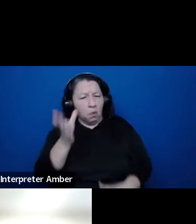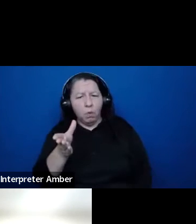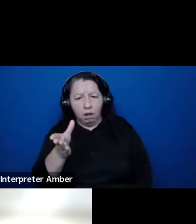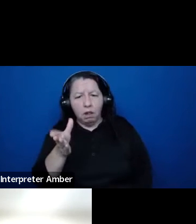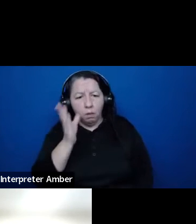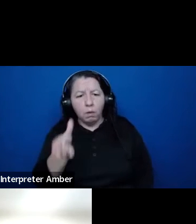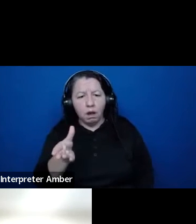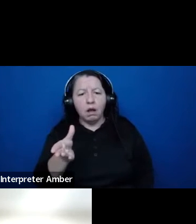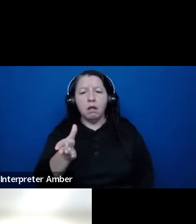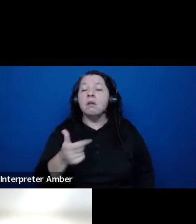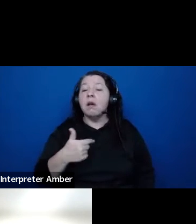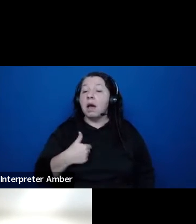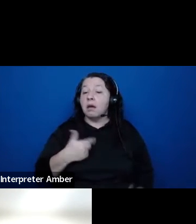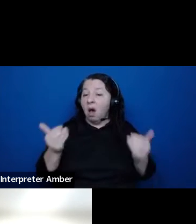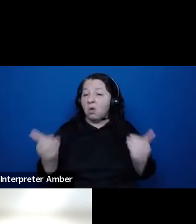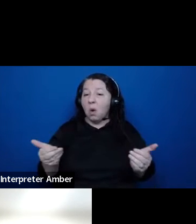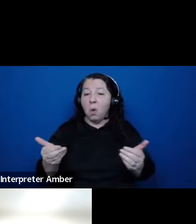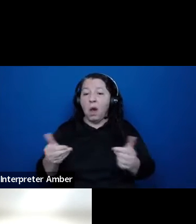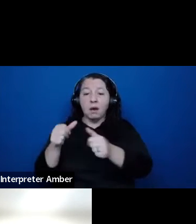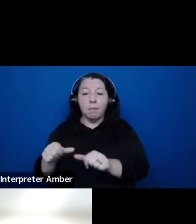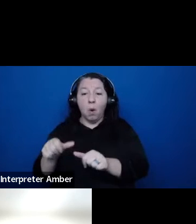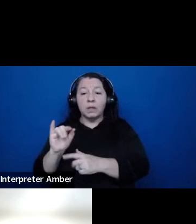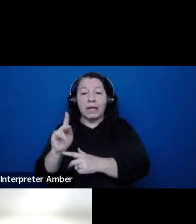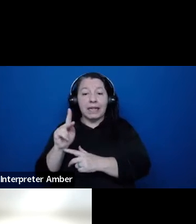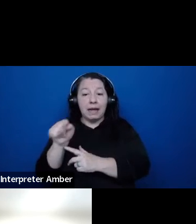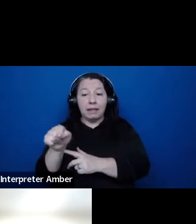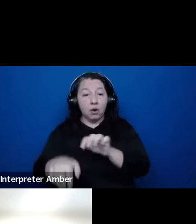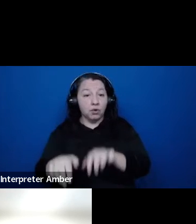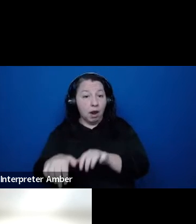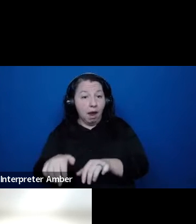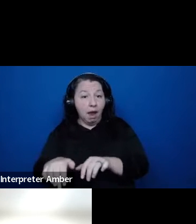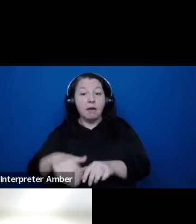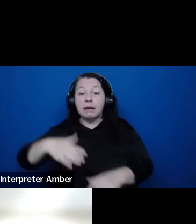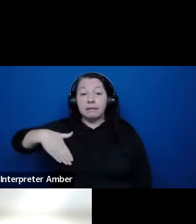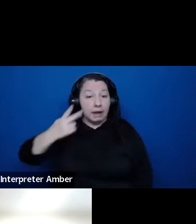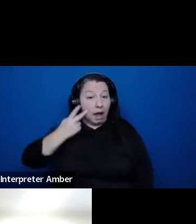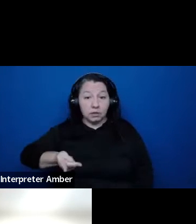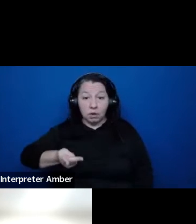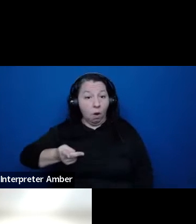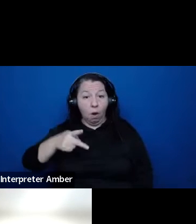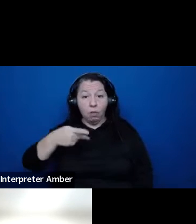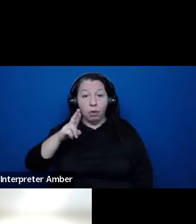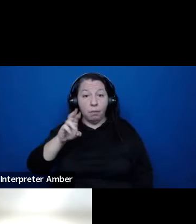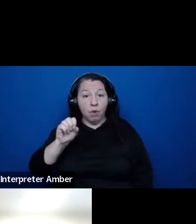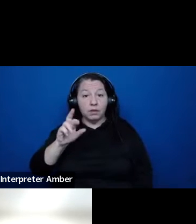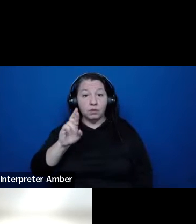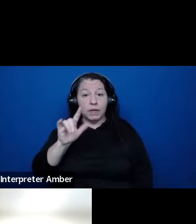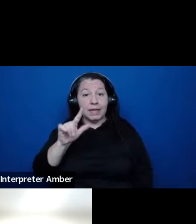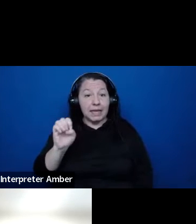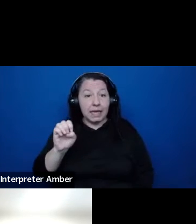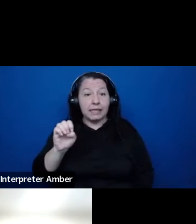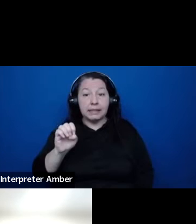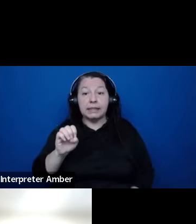and I'll go ahead and put the link into the chat. So if you have not seen the press release that came out, you can take a look at that and know that